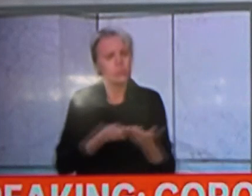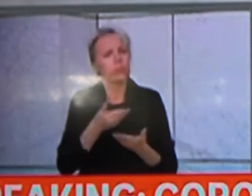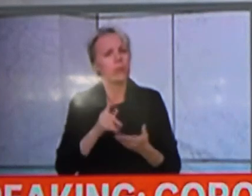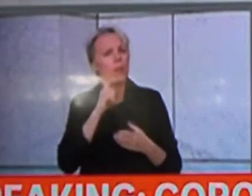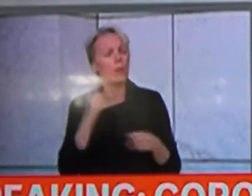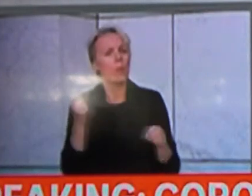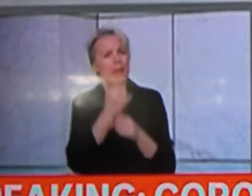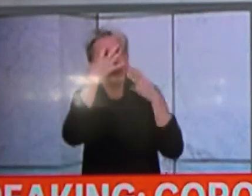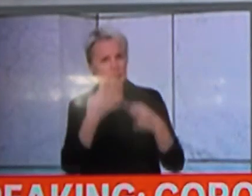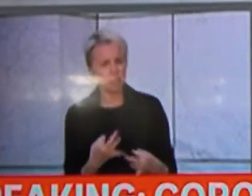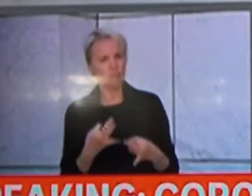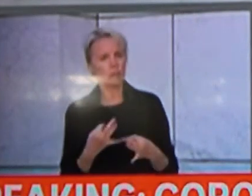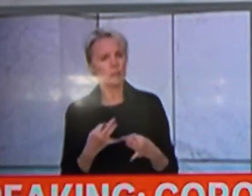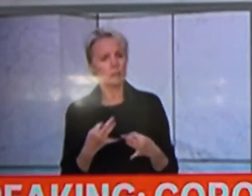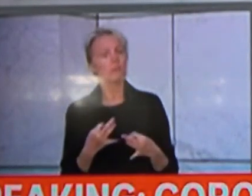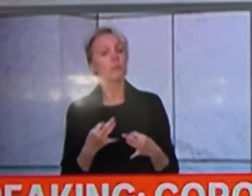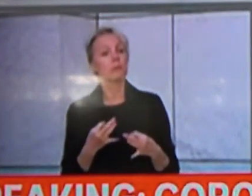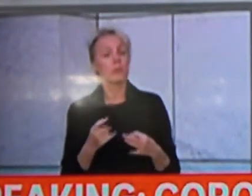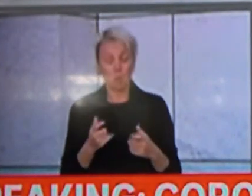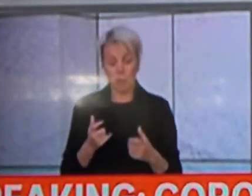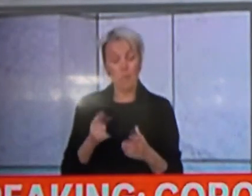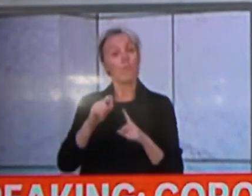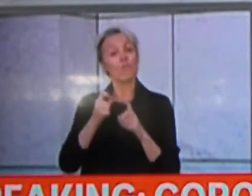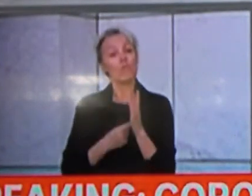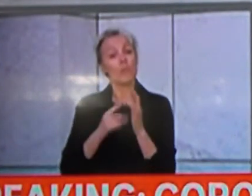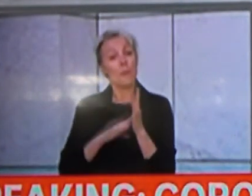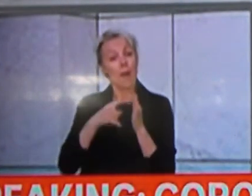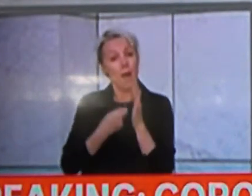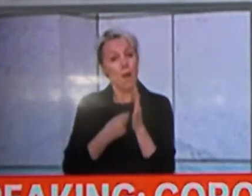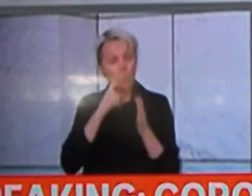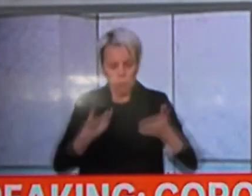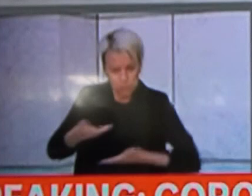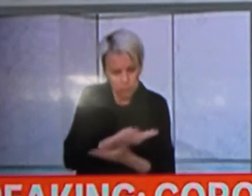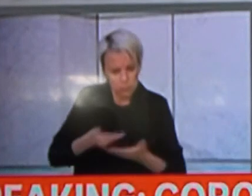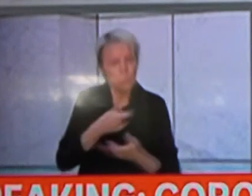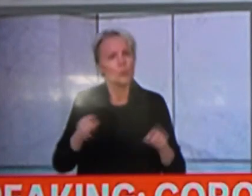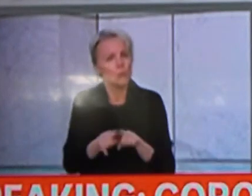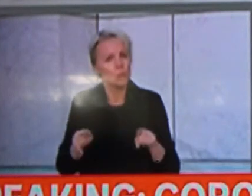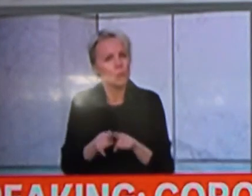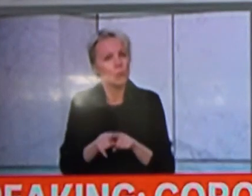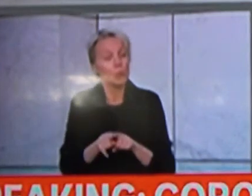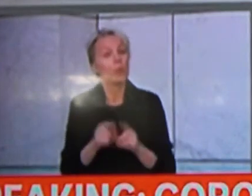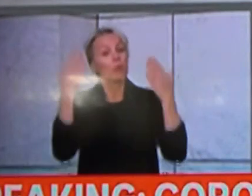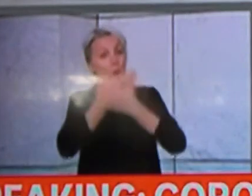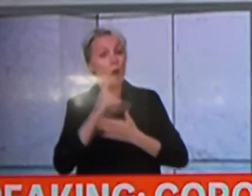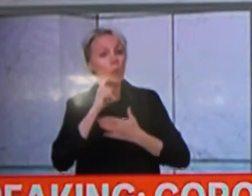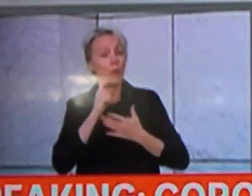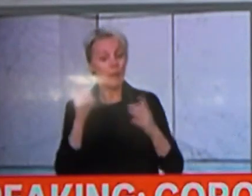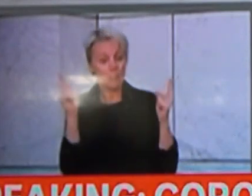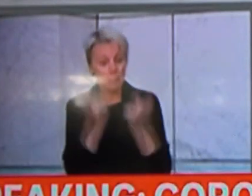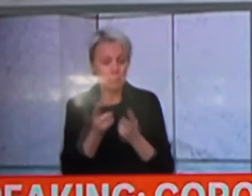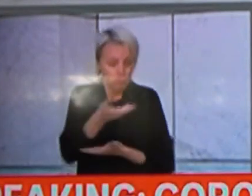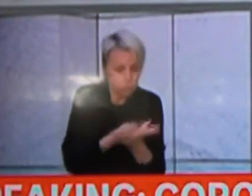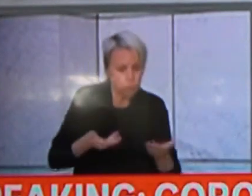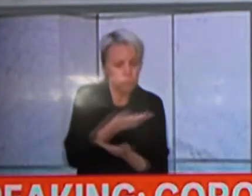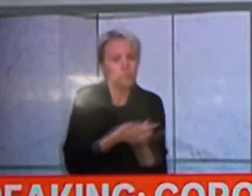on. That will be presented to all the premiers and chief ministers this afternoon, and we will meet as a national cabinet tonight to consider our response,